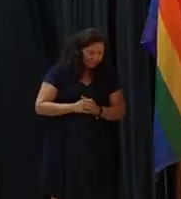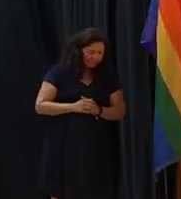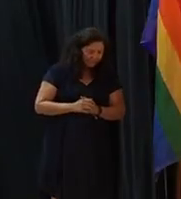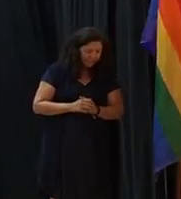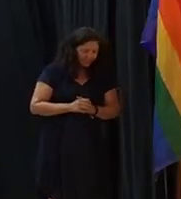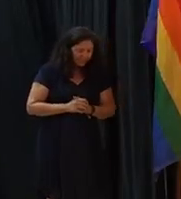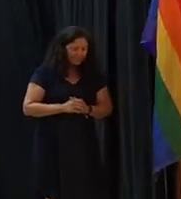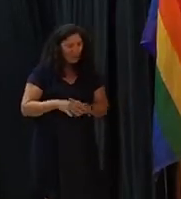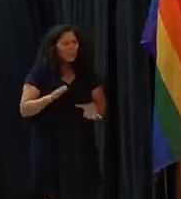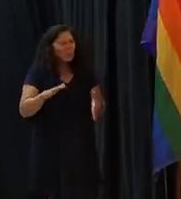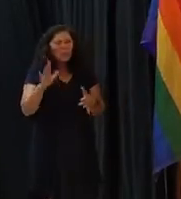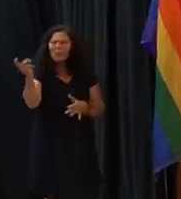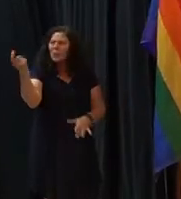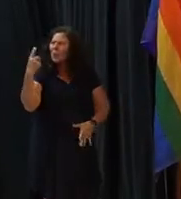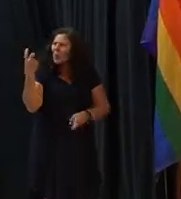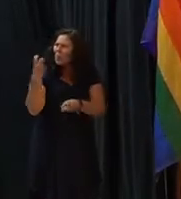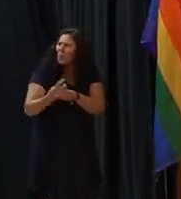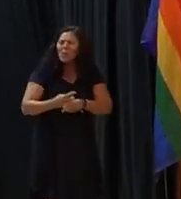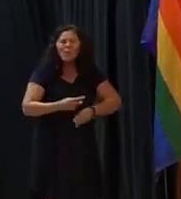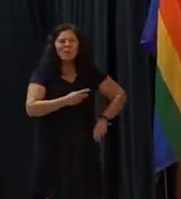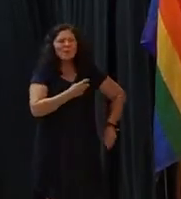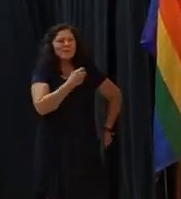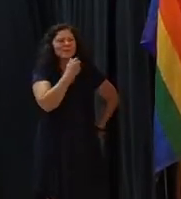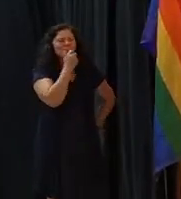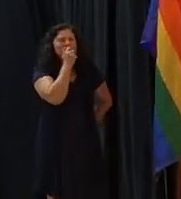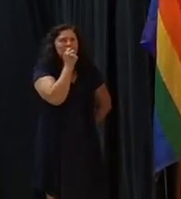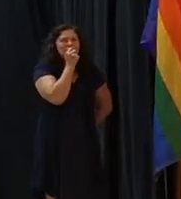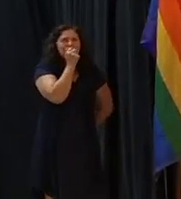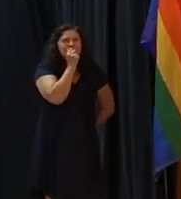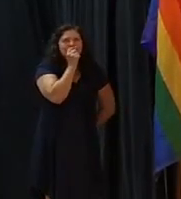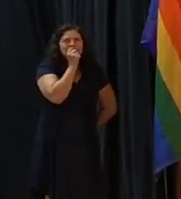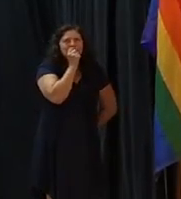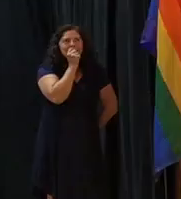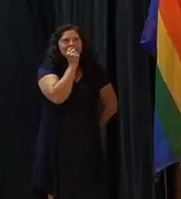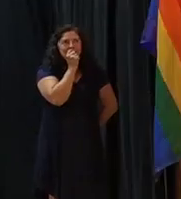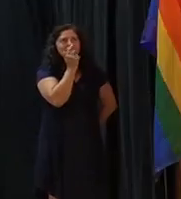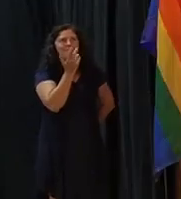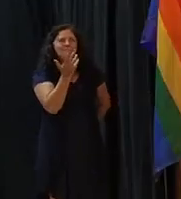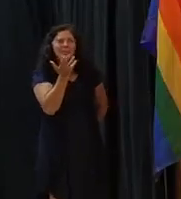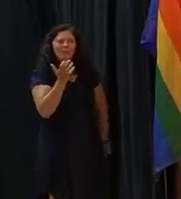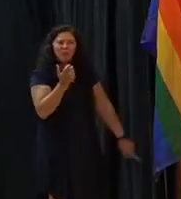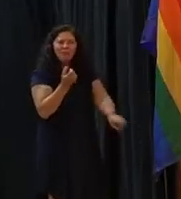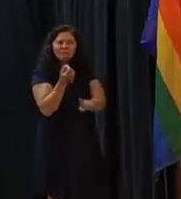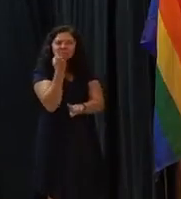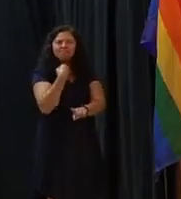Okay, it's a very hard question, and I don't want to be misunderstood.